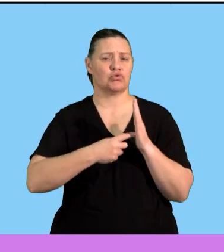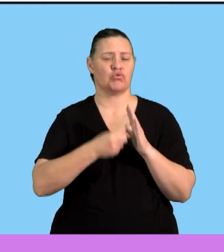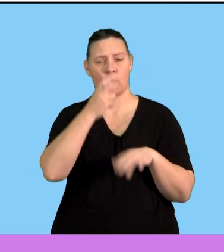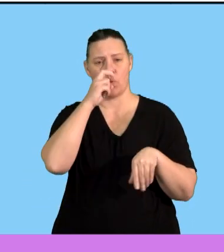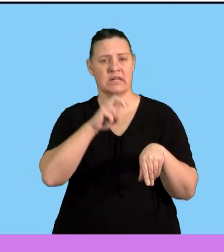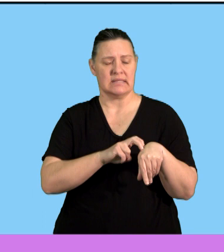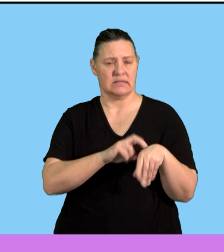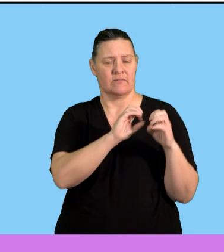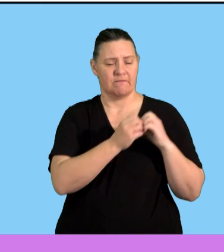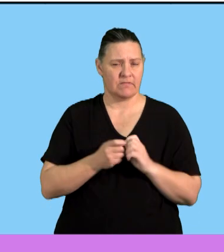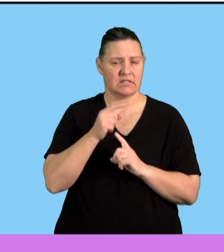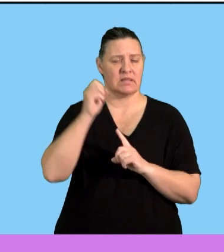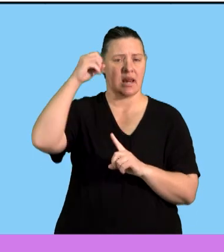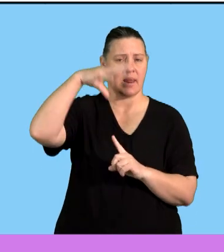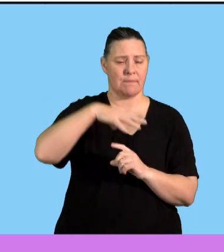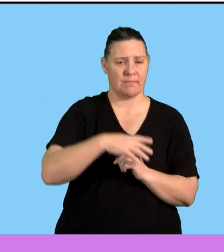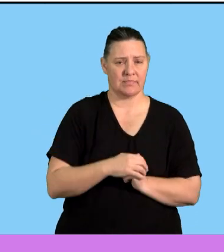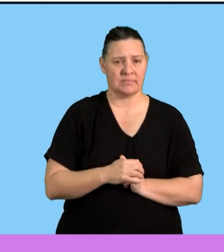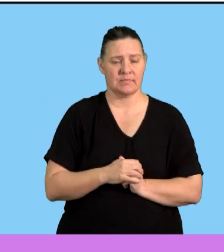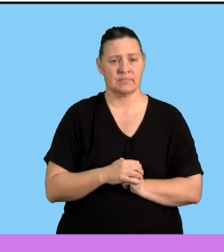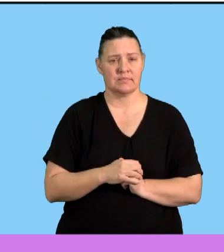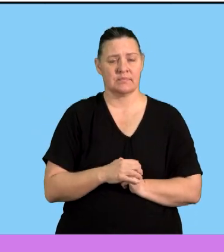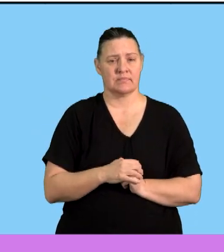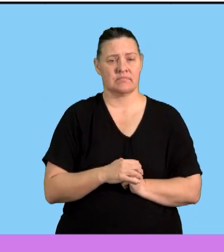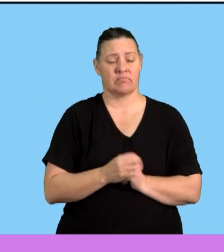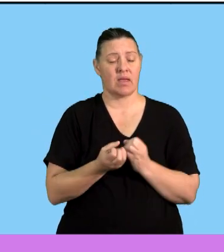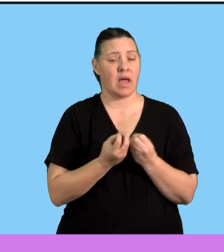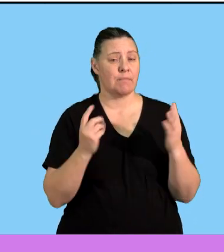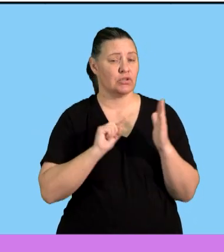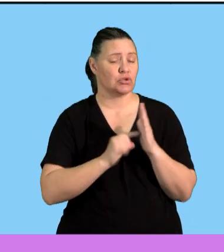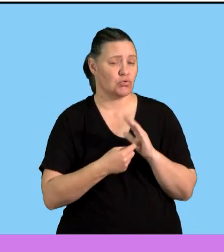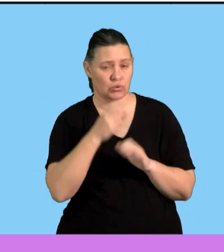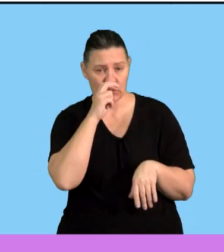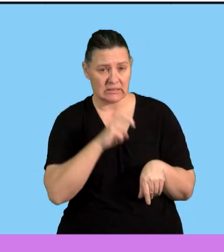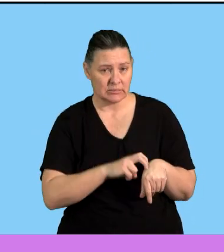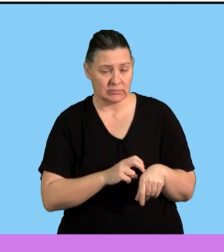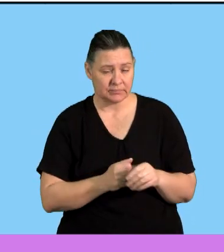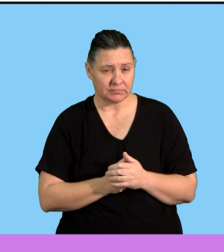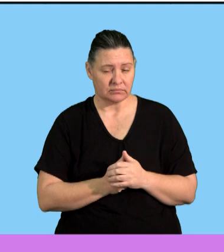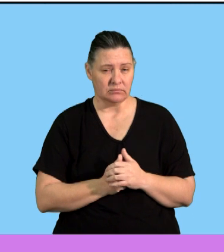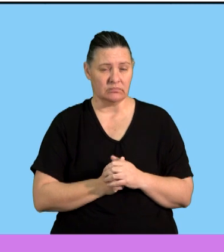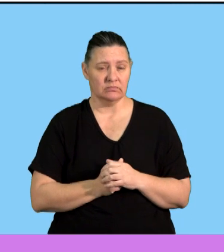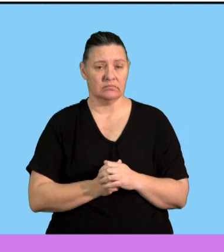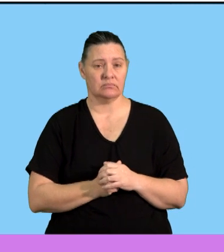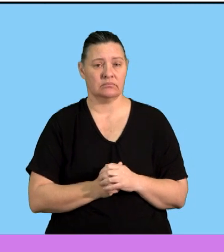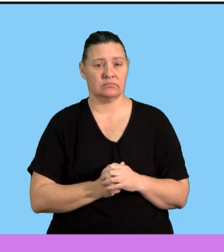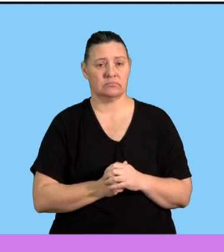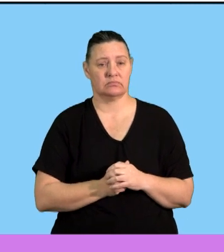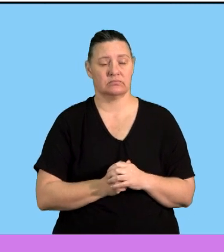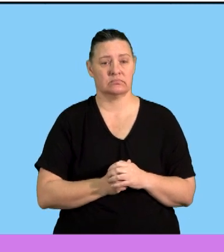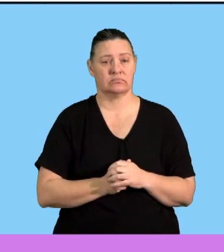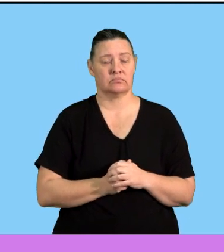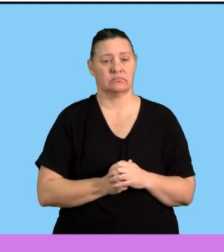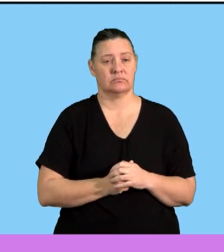needed to assemble the lamp shade? Right, so how many screws are needed to assemble the lamp shade? Now looking at